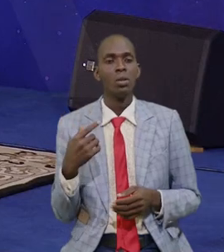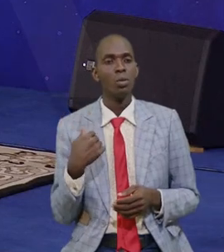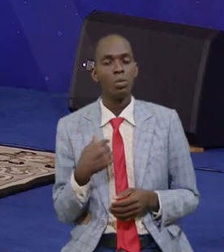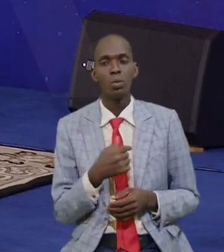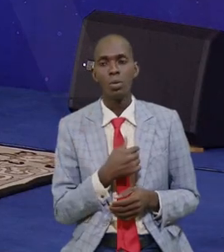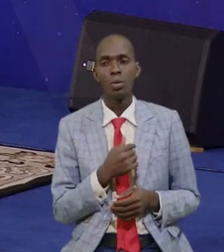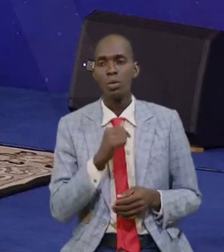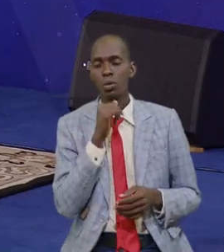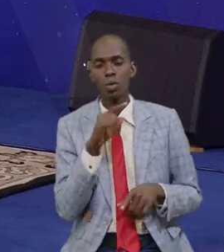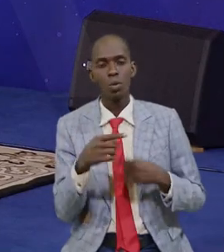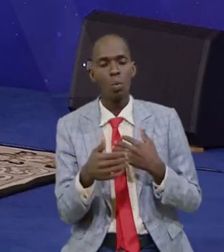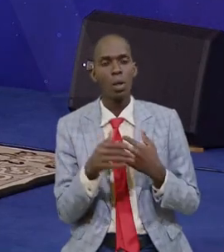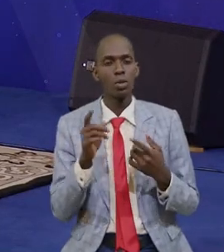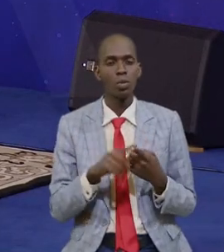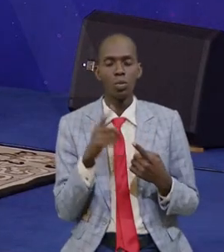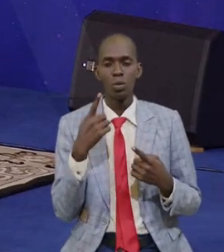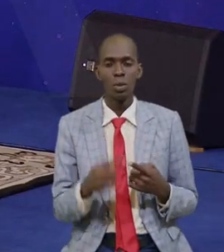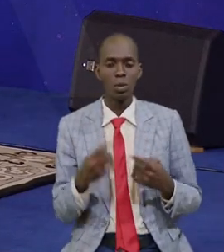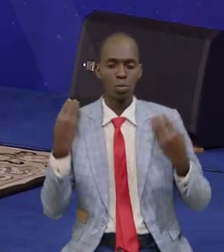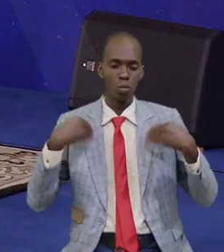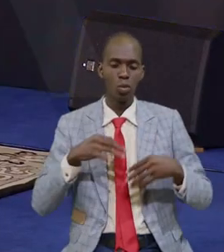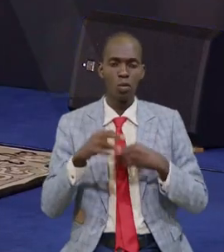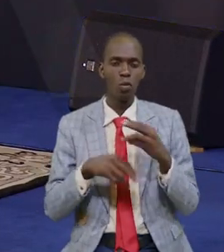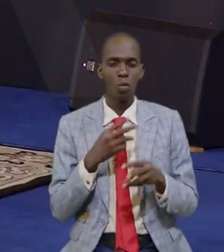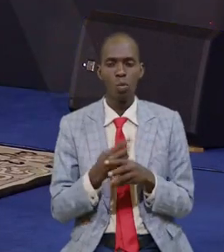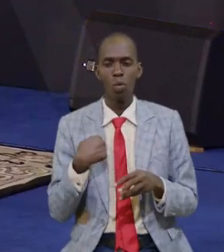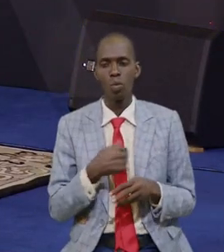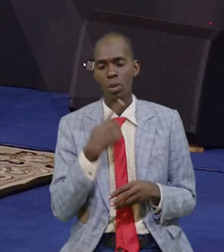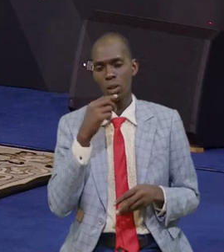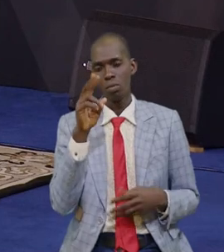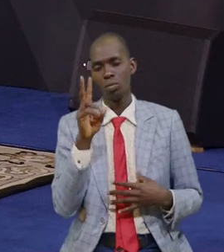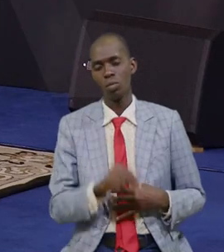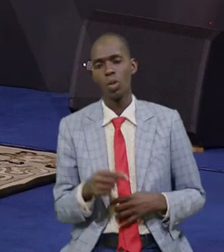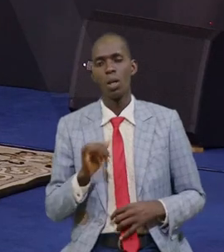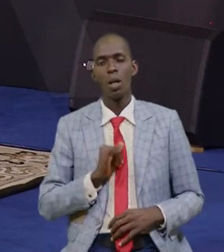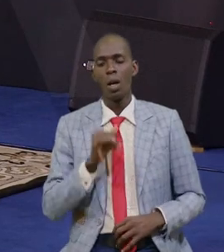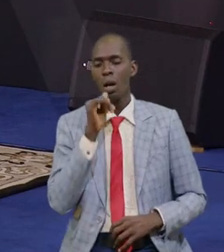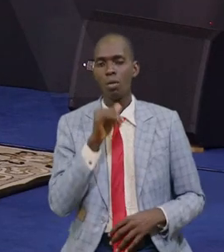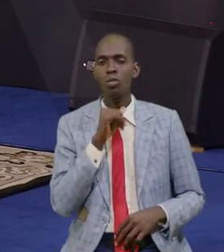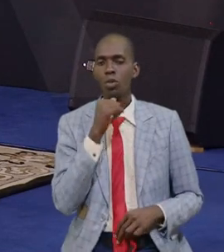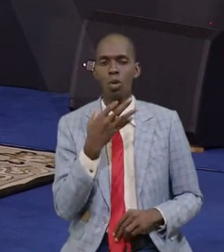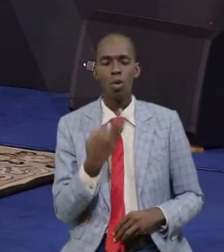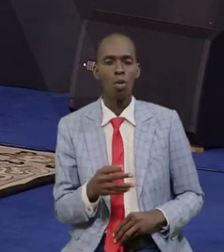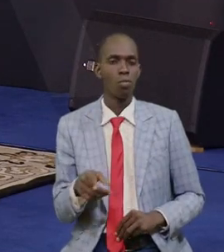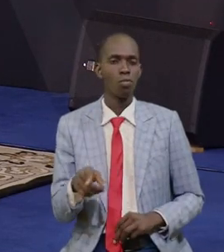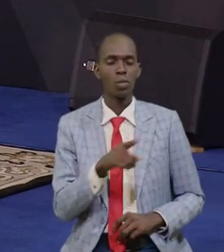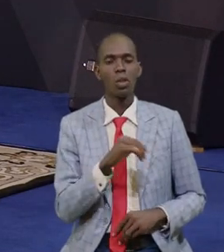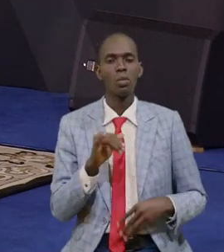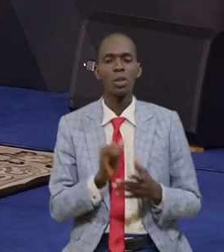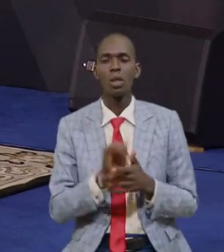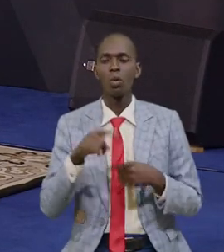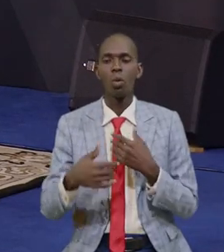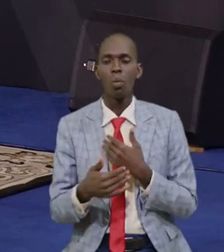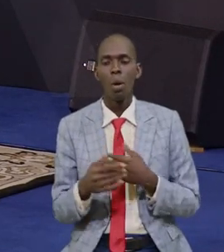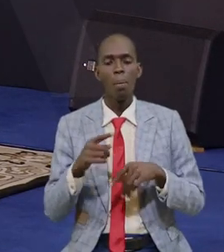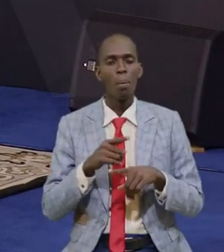the defilement of the world, but we say, "No, I am not of them who draw back unto perdition, but